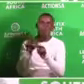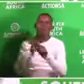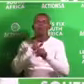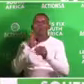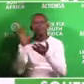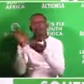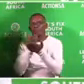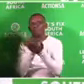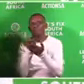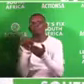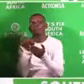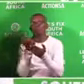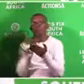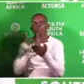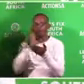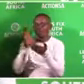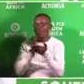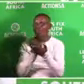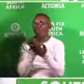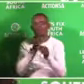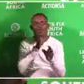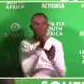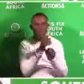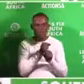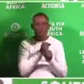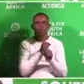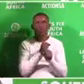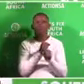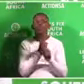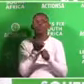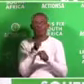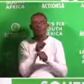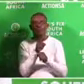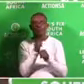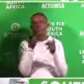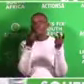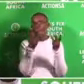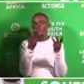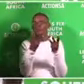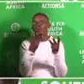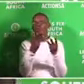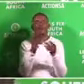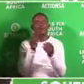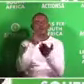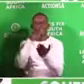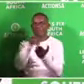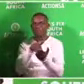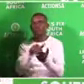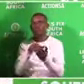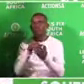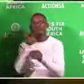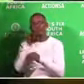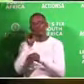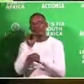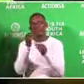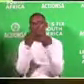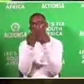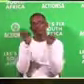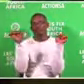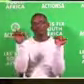we must expropriate them, keep them for the people of Zimbabwe until such time that Zimbabwe is free. Thank you very much.